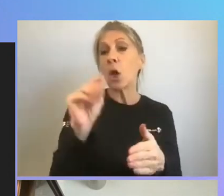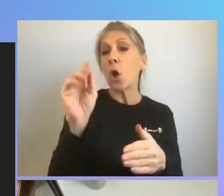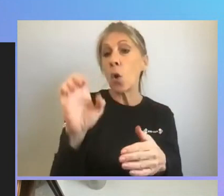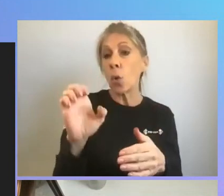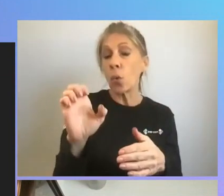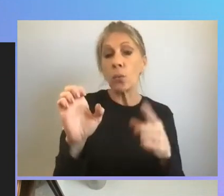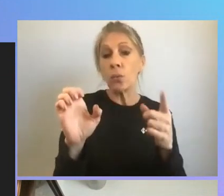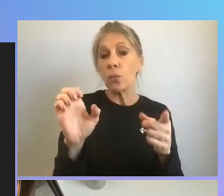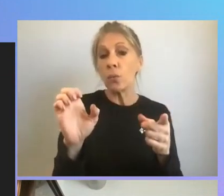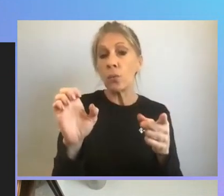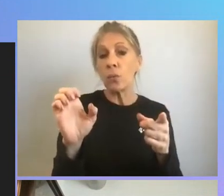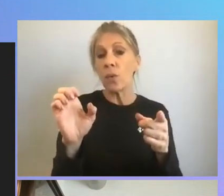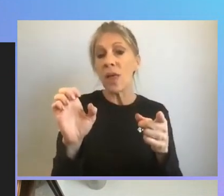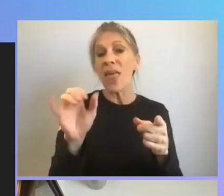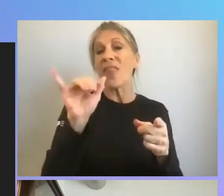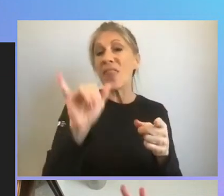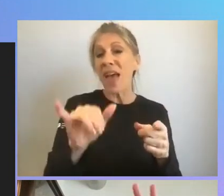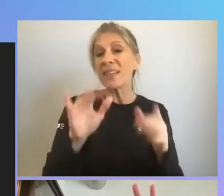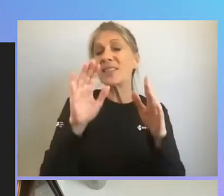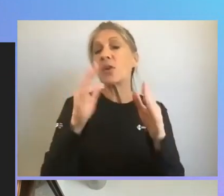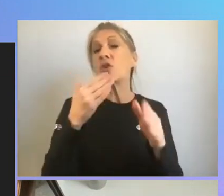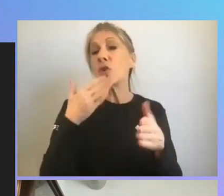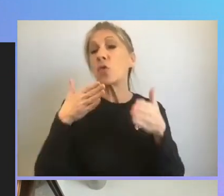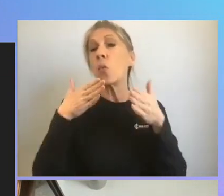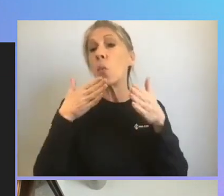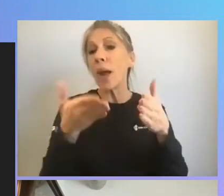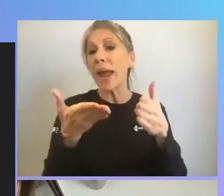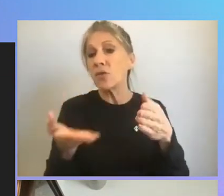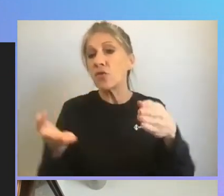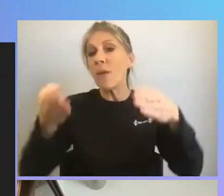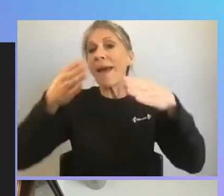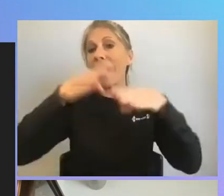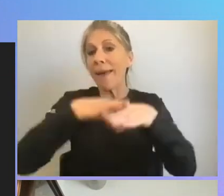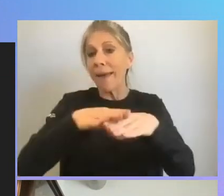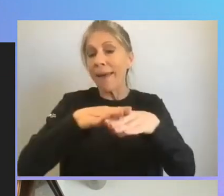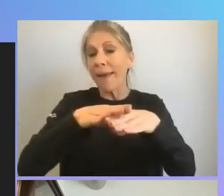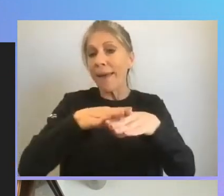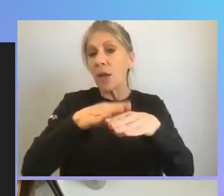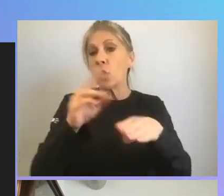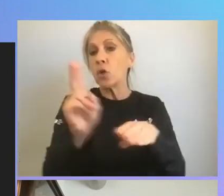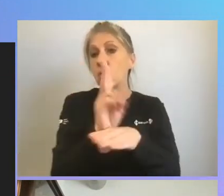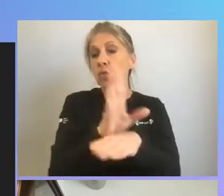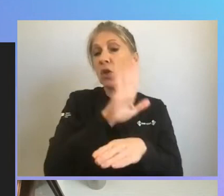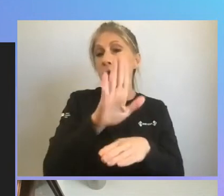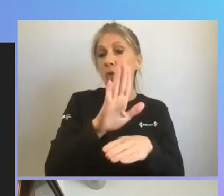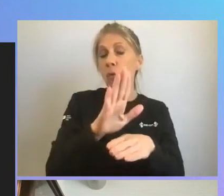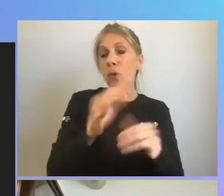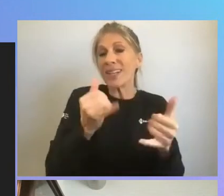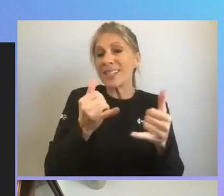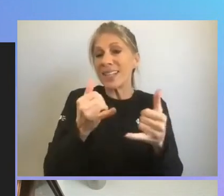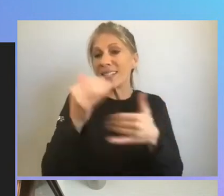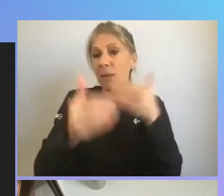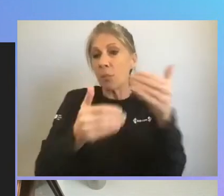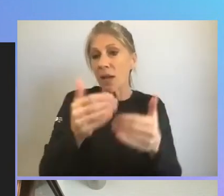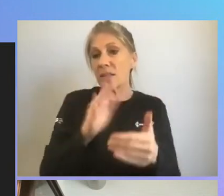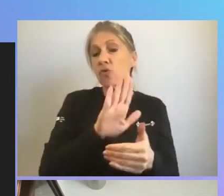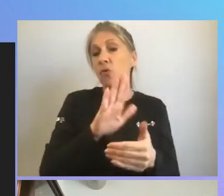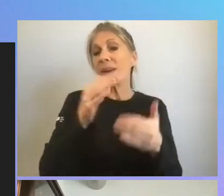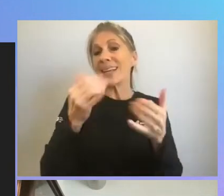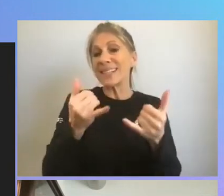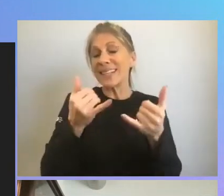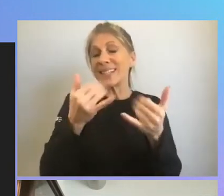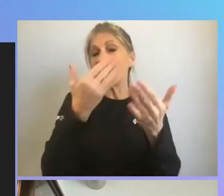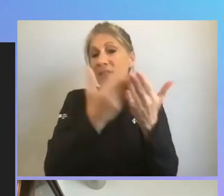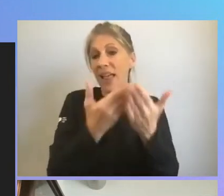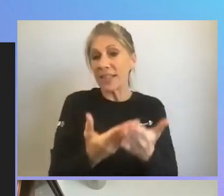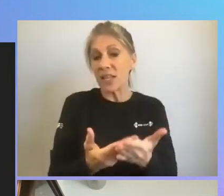way to kind of be that extra layer wrapping around your existing processes, your existing validation, and it'll